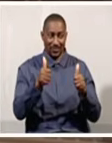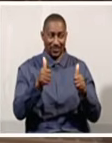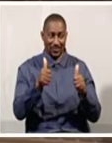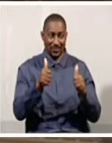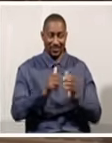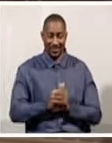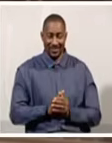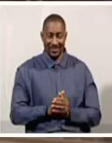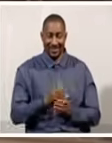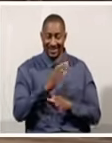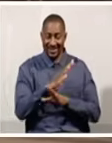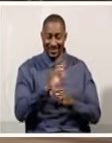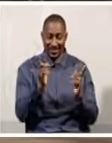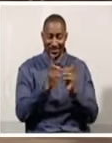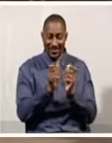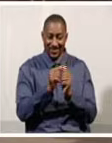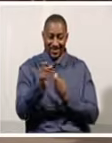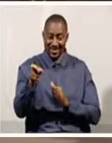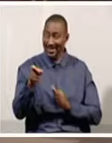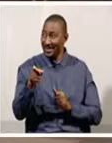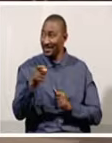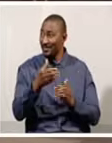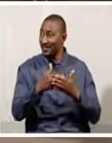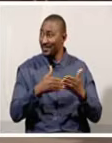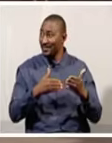never met her, so nice to meet you.